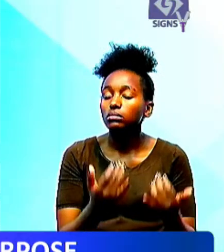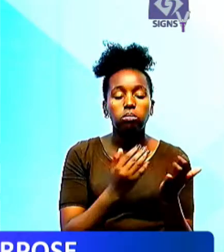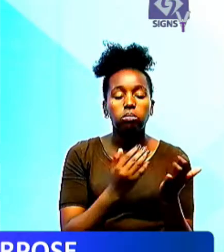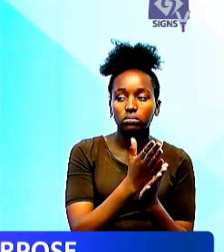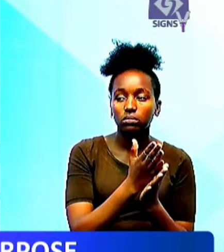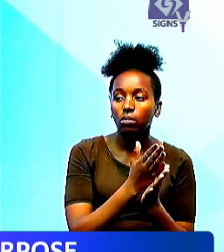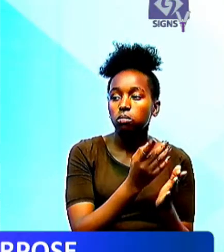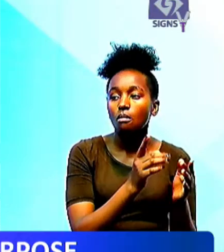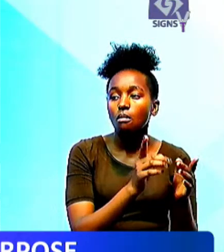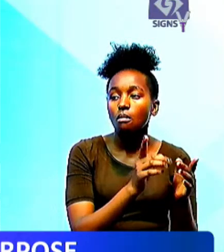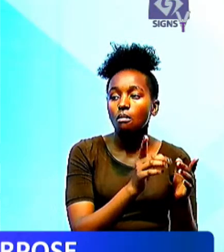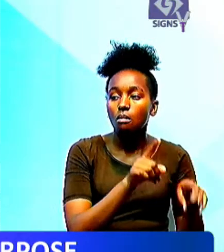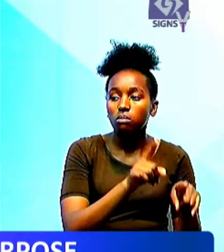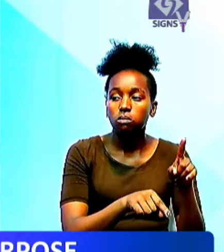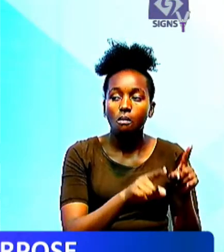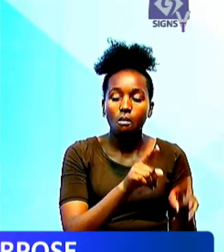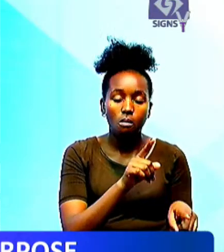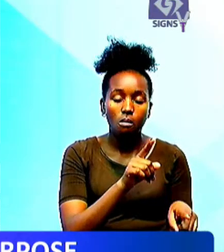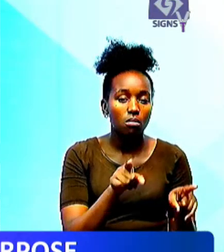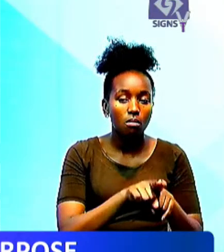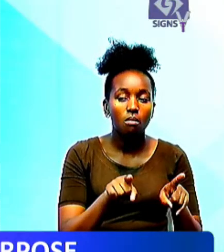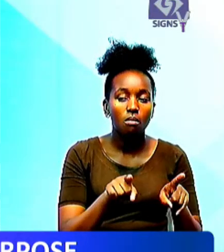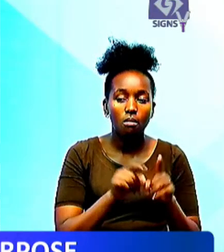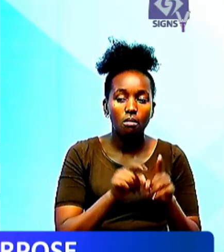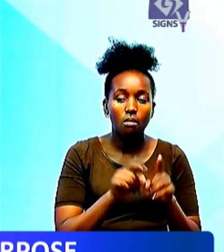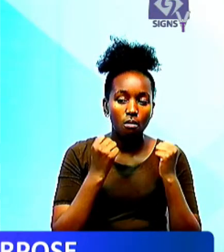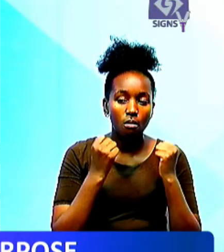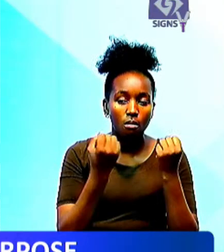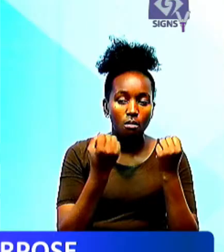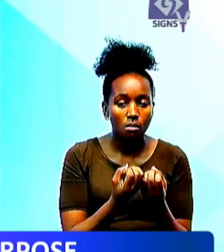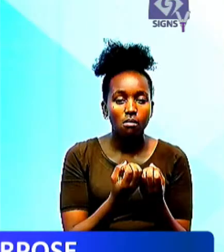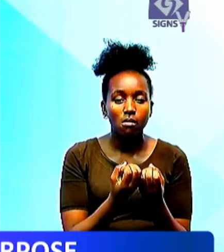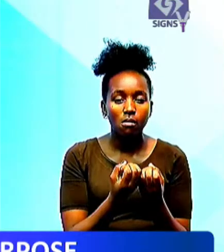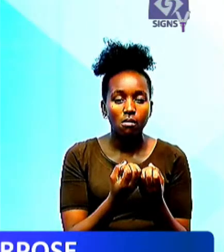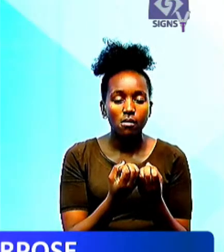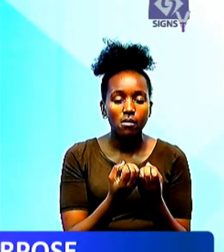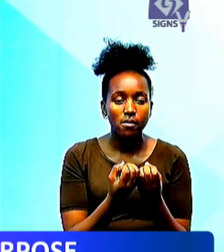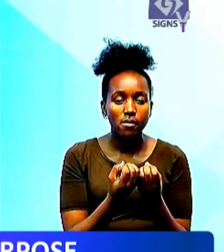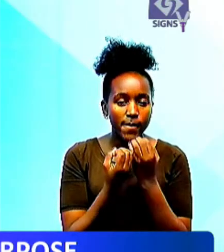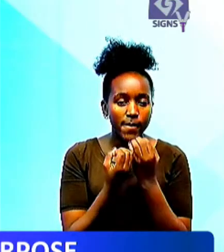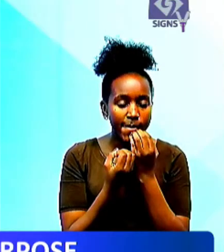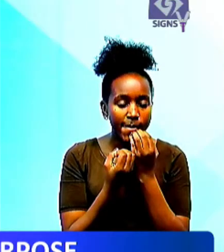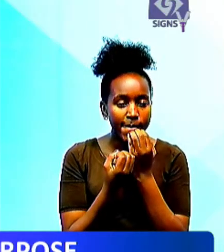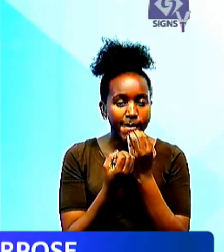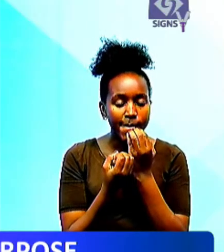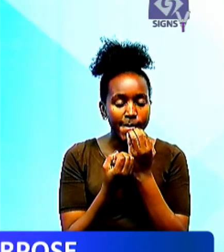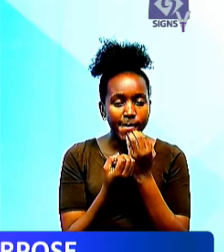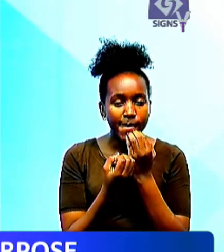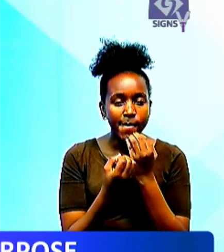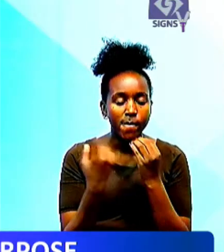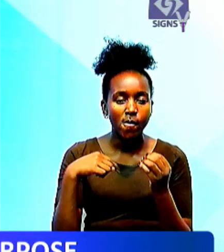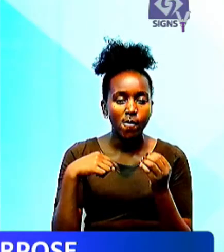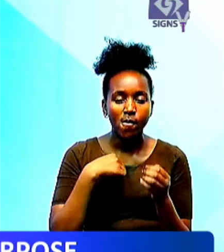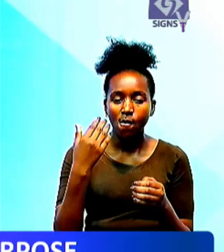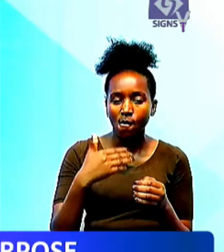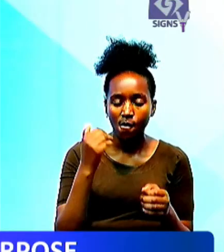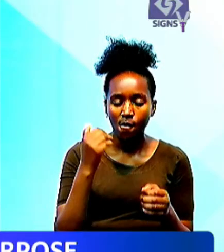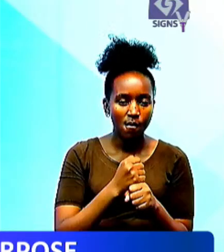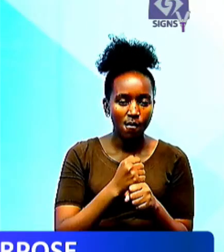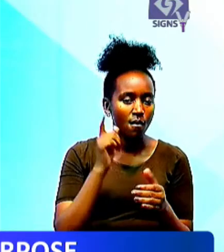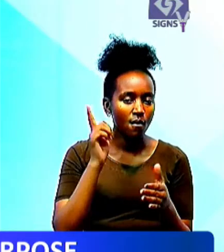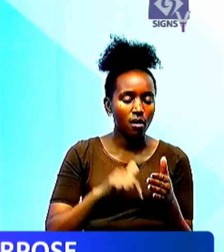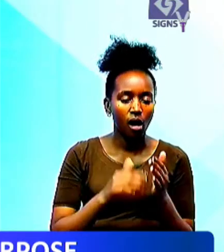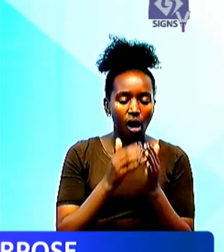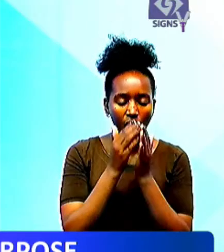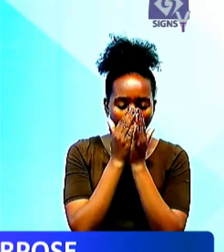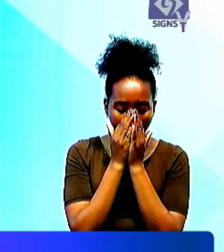and mostly the organization, we are able to work with the organization. How we are able to do this, because as we have to within